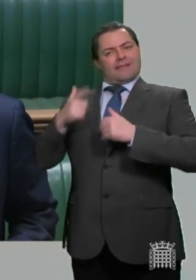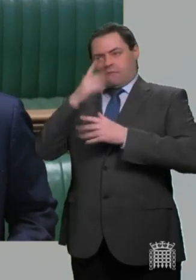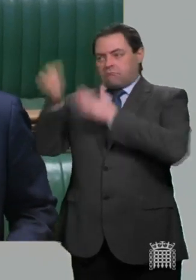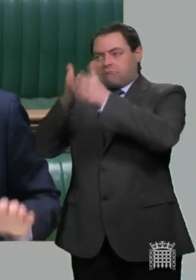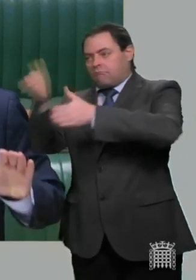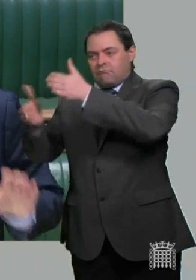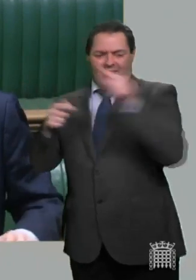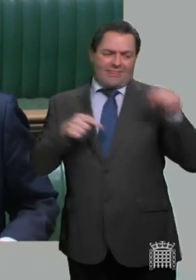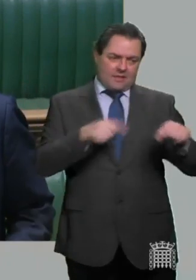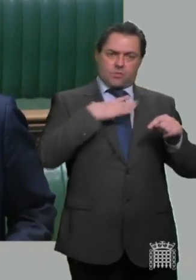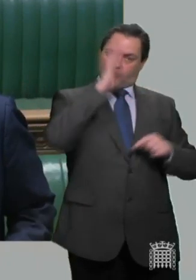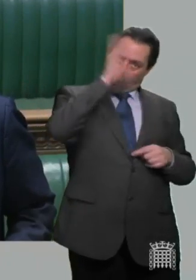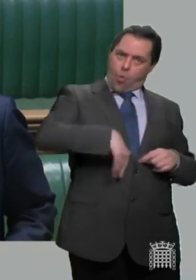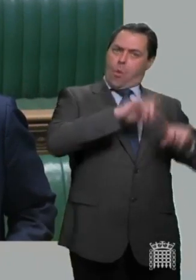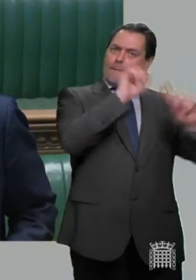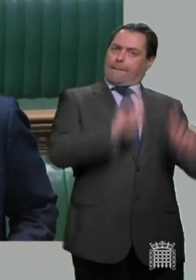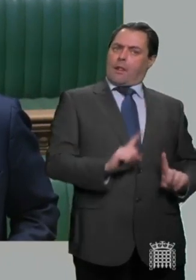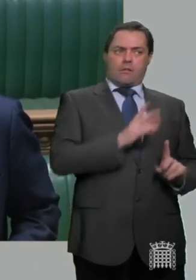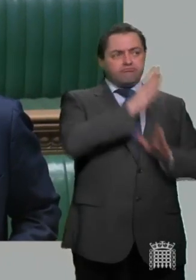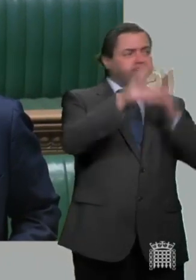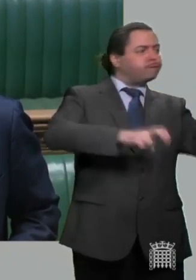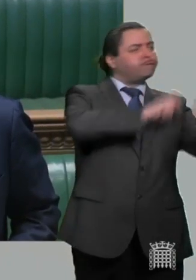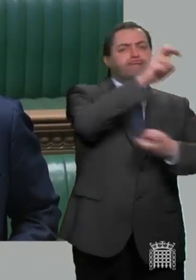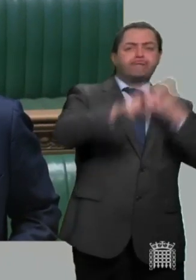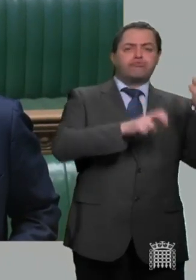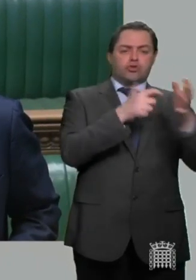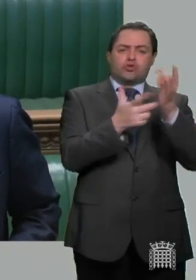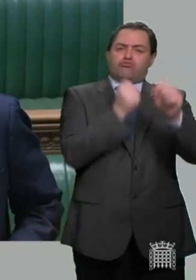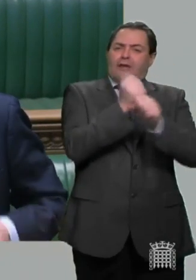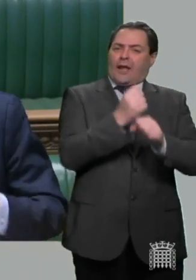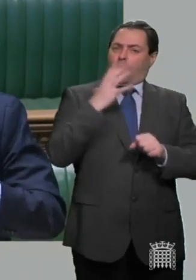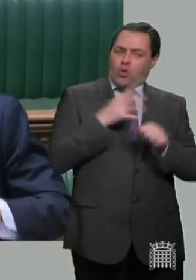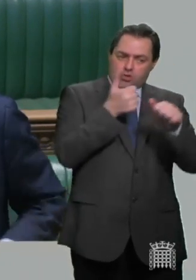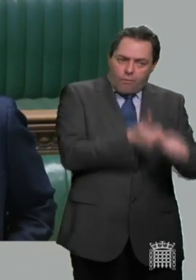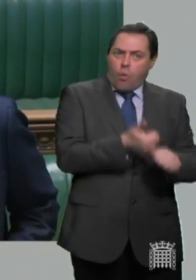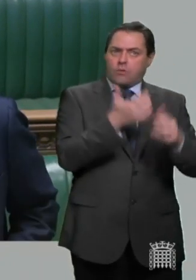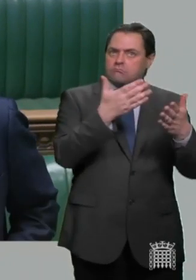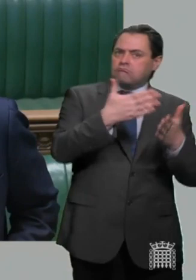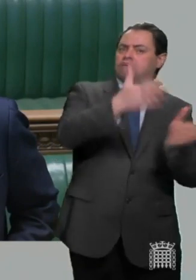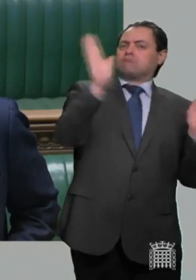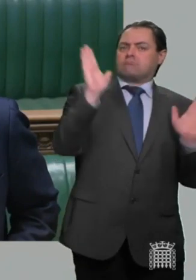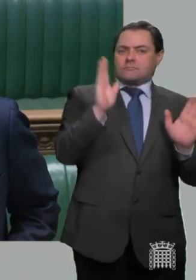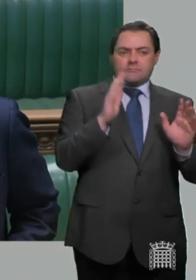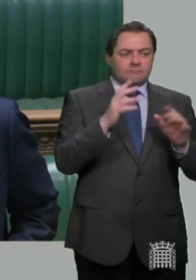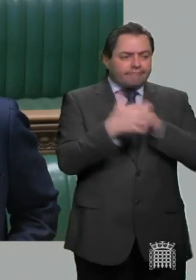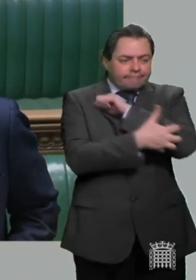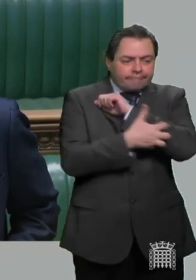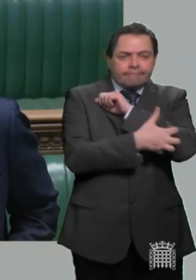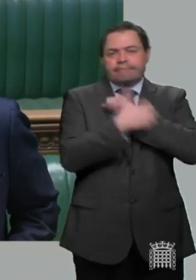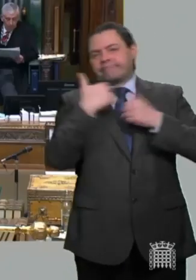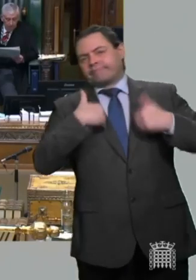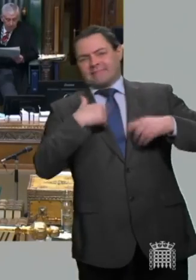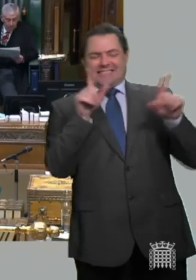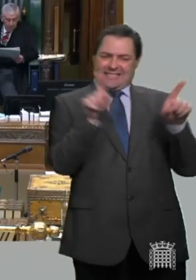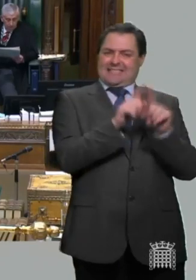that we can with the Turing scheme to reach out to give opportunity to people from disadvantaged backgrounds. That